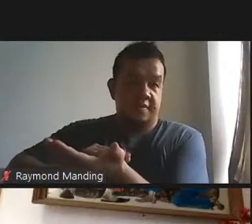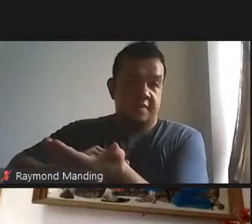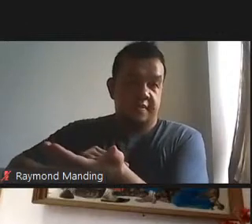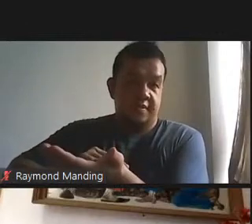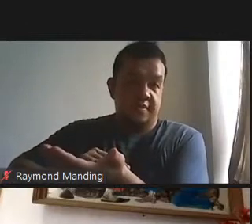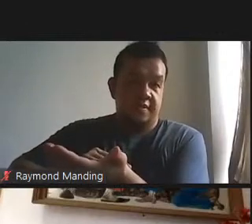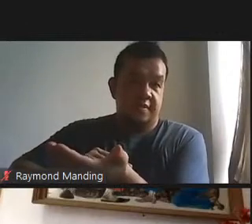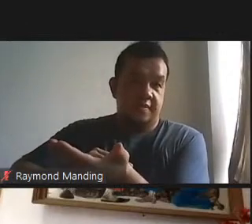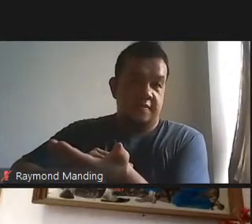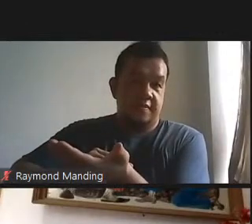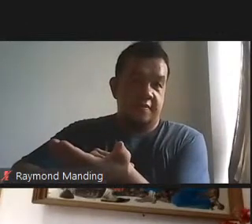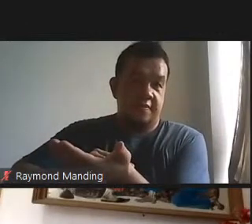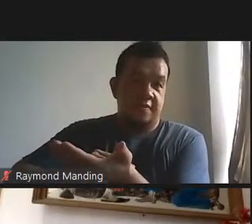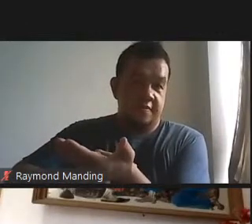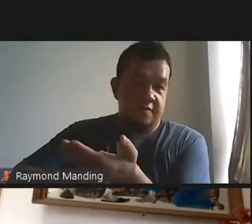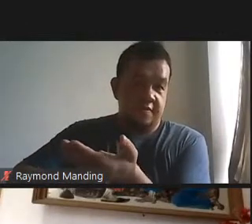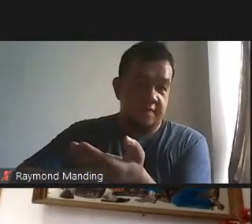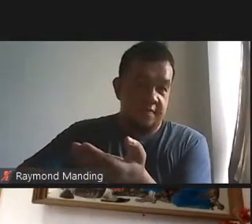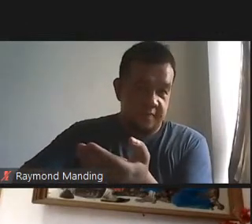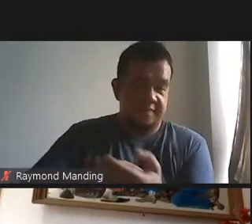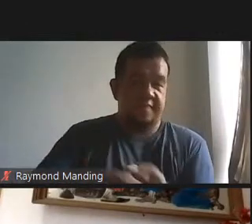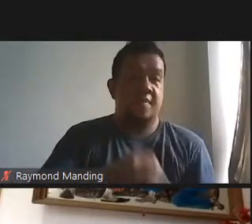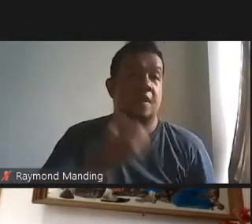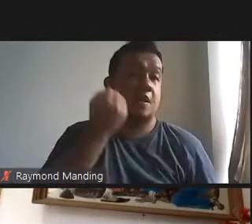Midwife also meron din.